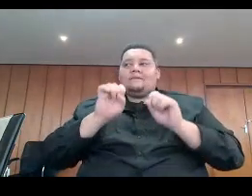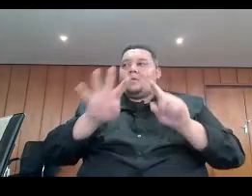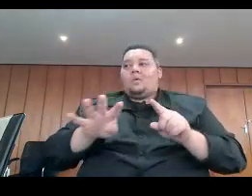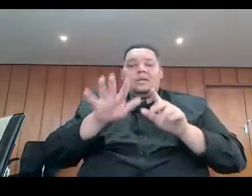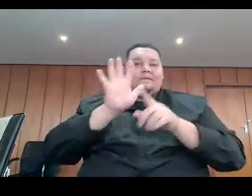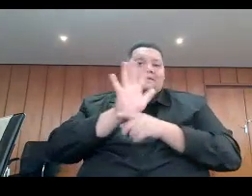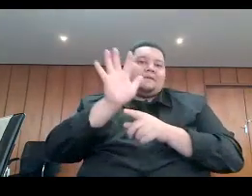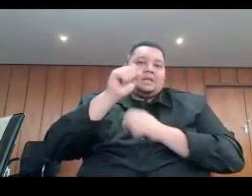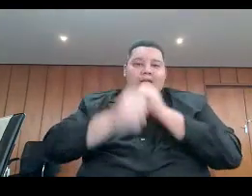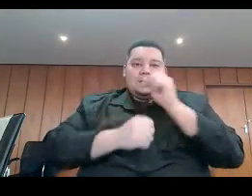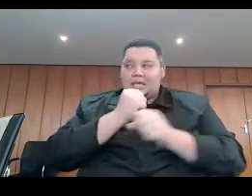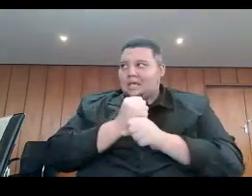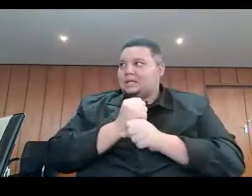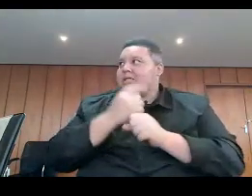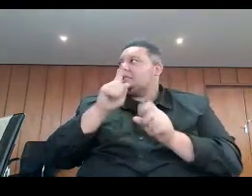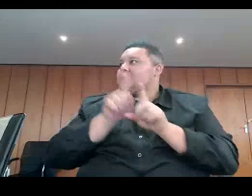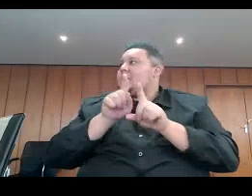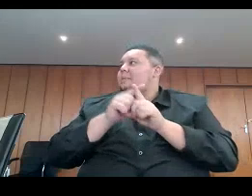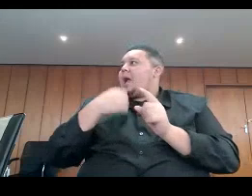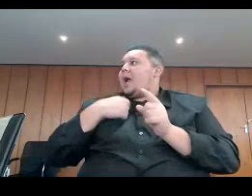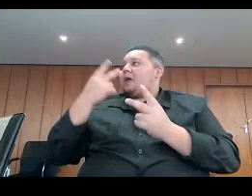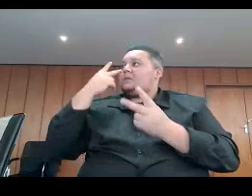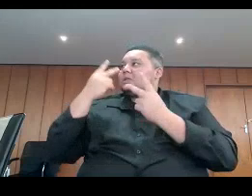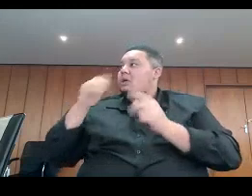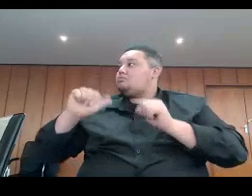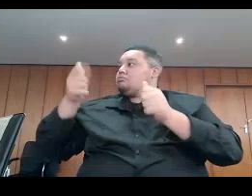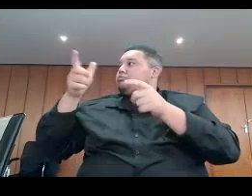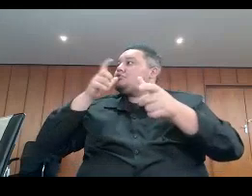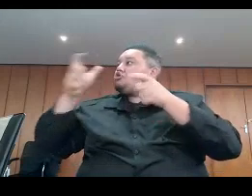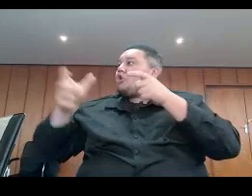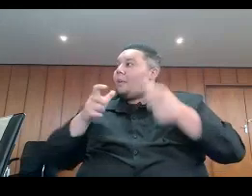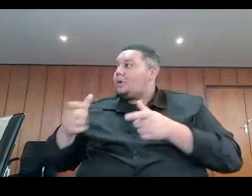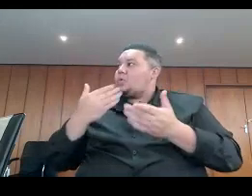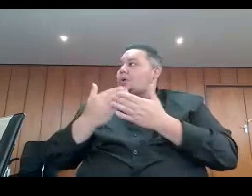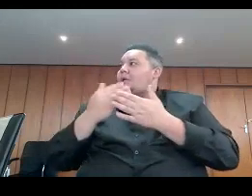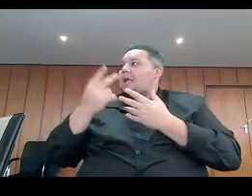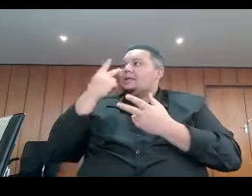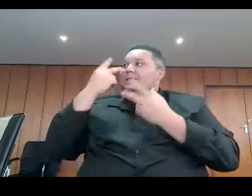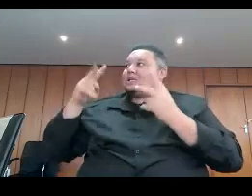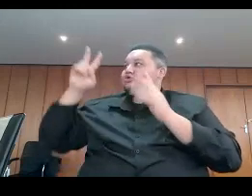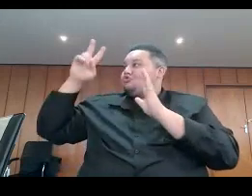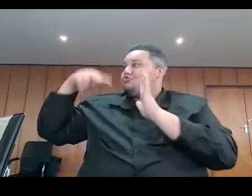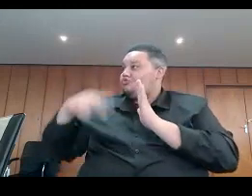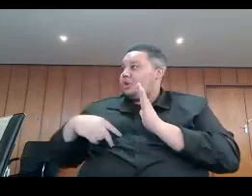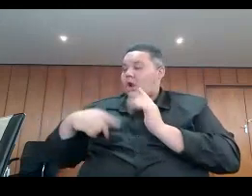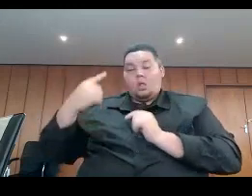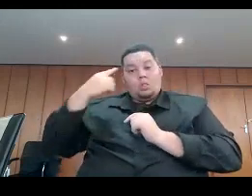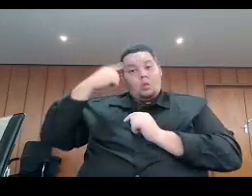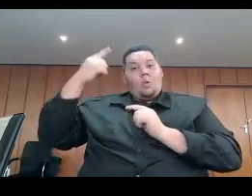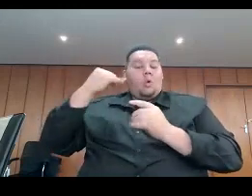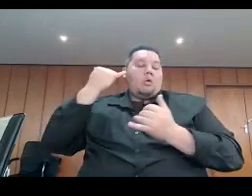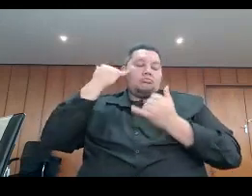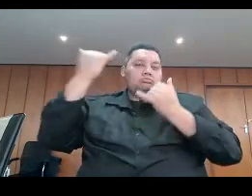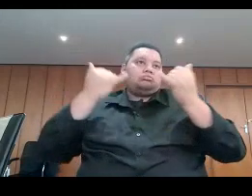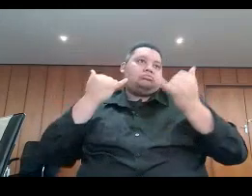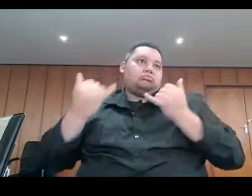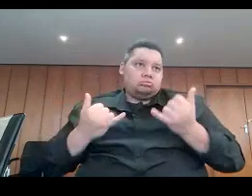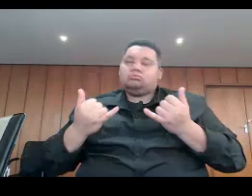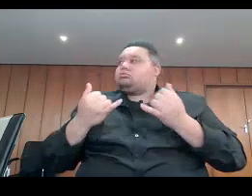those things. I've seen some wonderful comments. You can read them, thought-provoking,